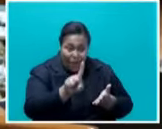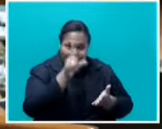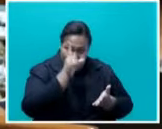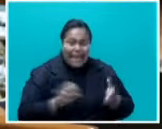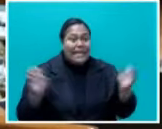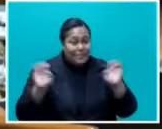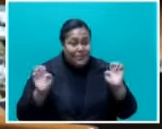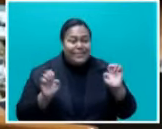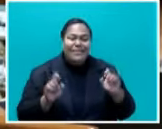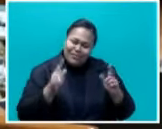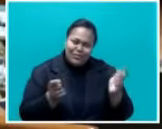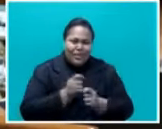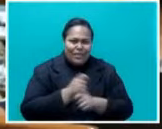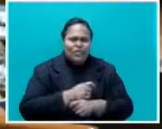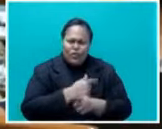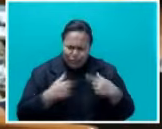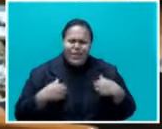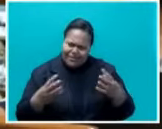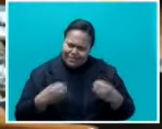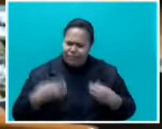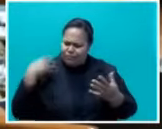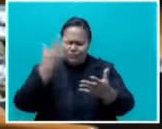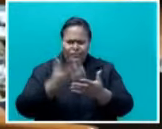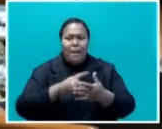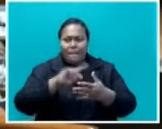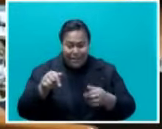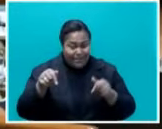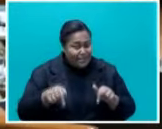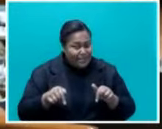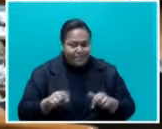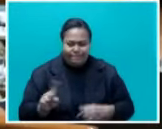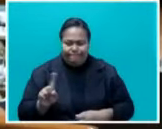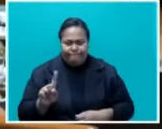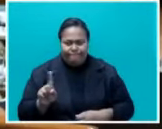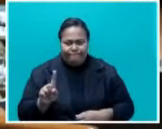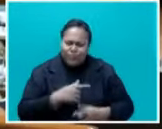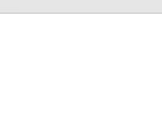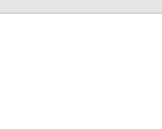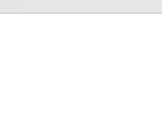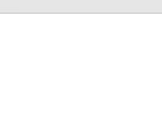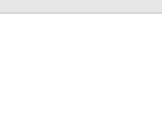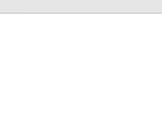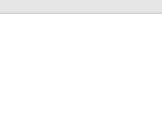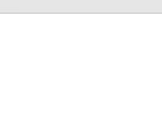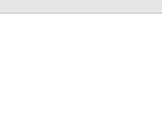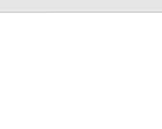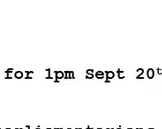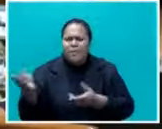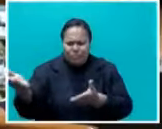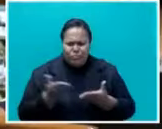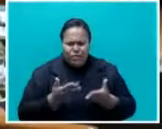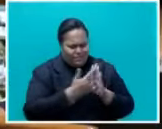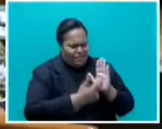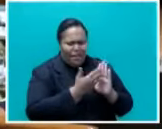agency. And we participated in it, and we also voted for some of the legislations, the bills that they brought into Parliament. So